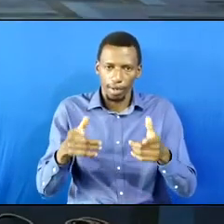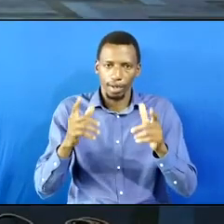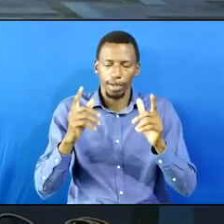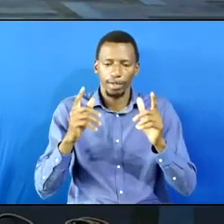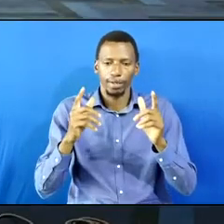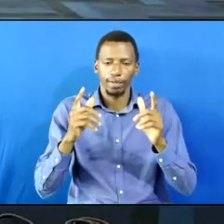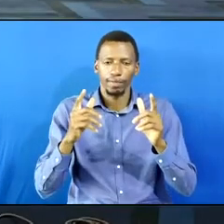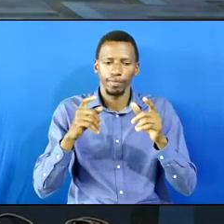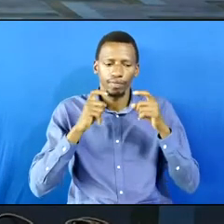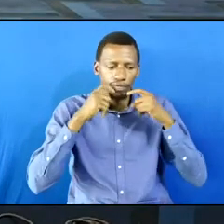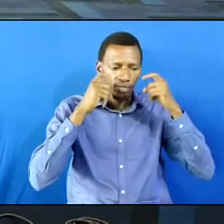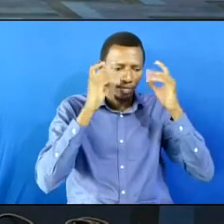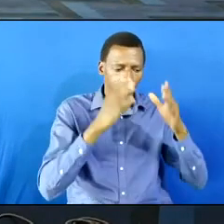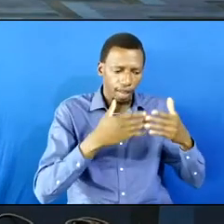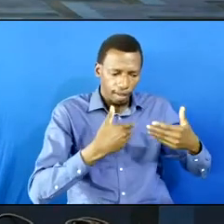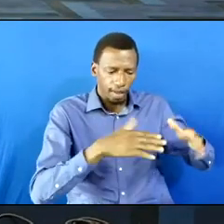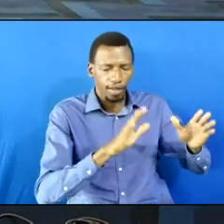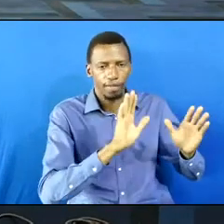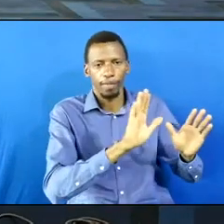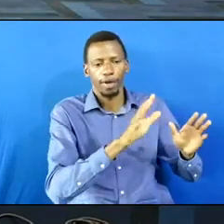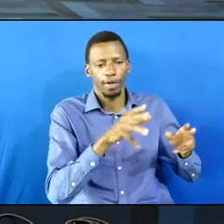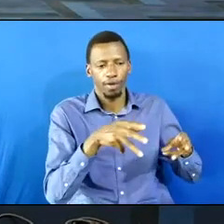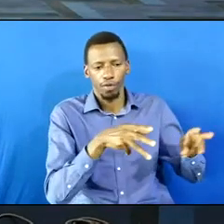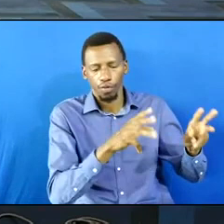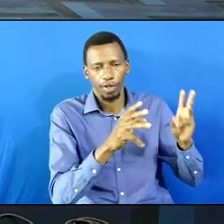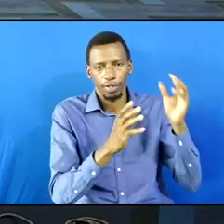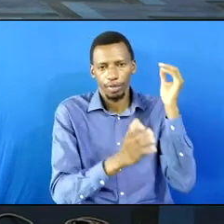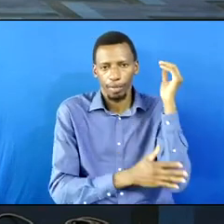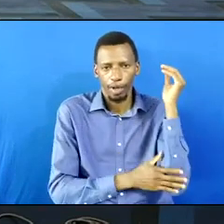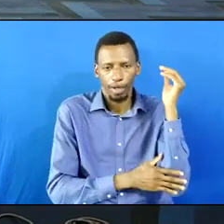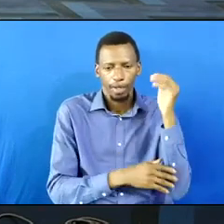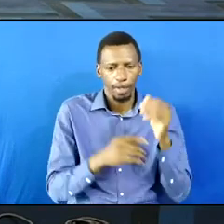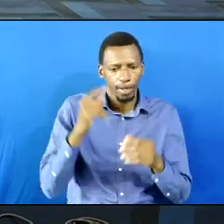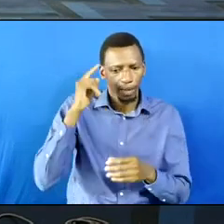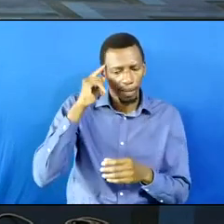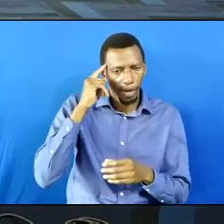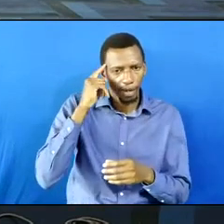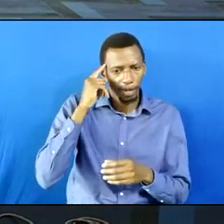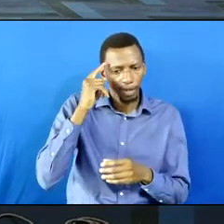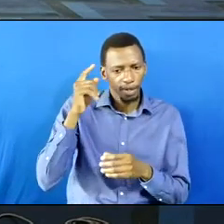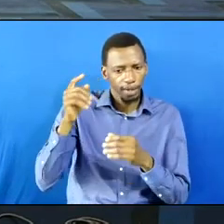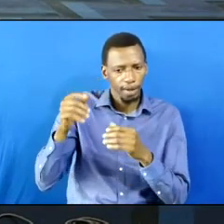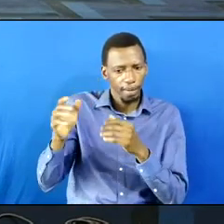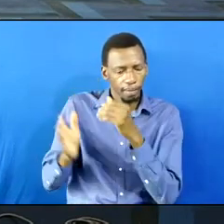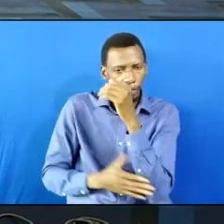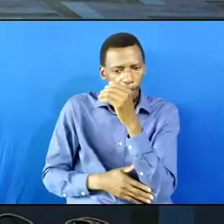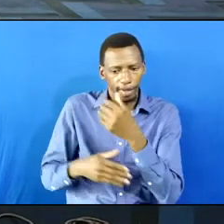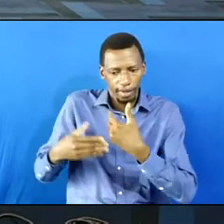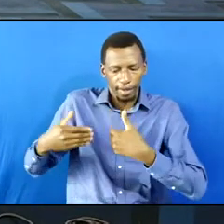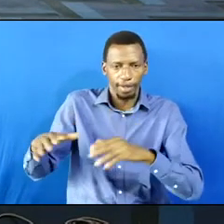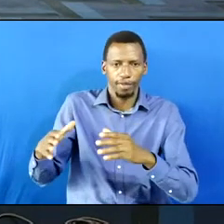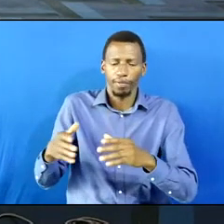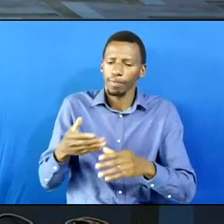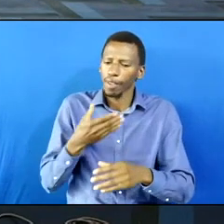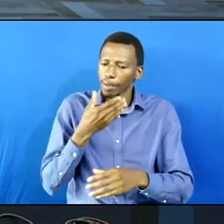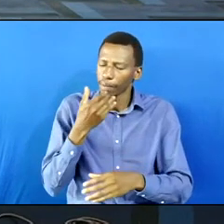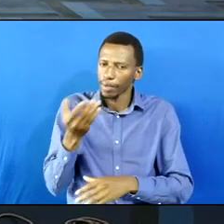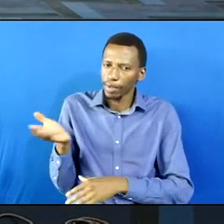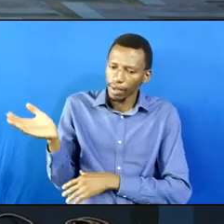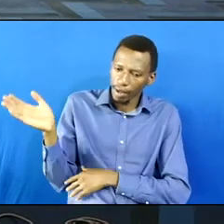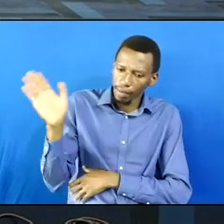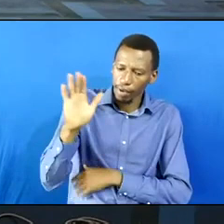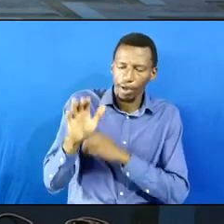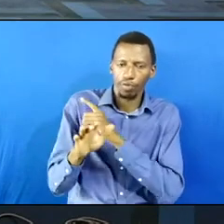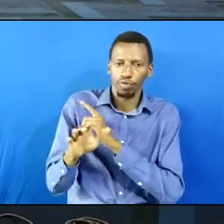forsake his way, and the unrighteous man his thoughts. And let him return unto the Lord, and he will